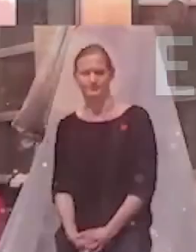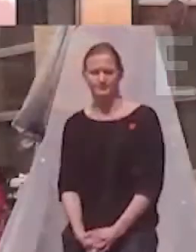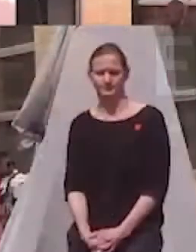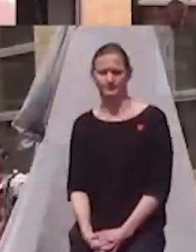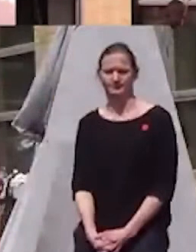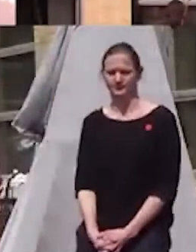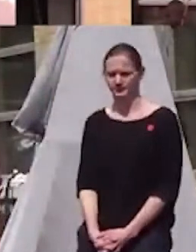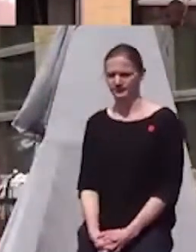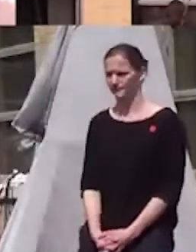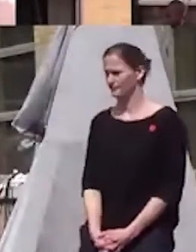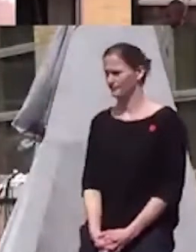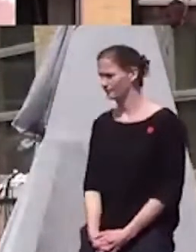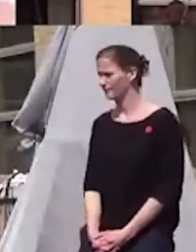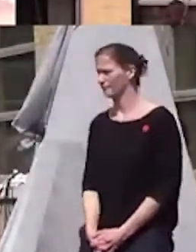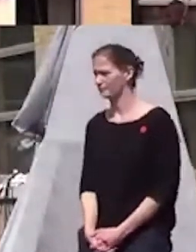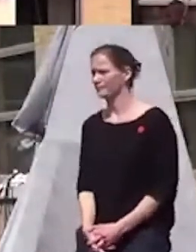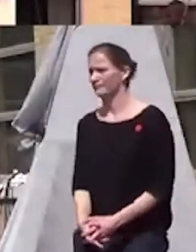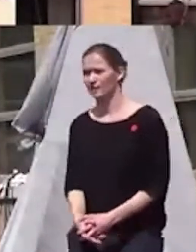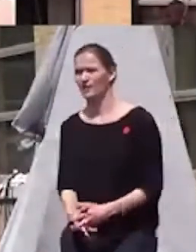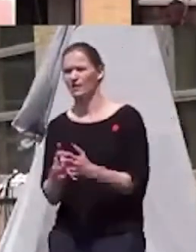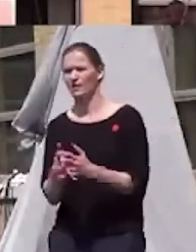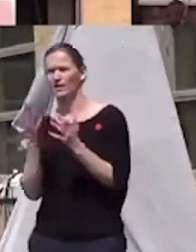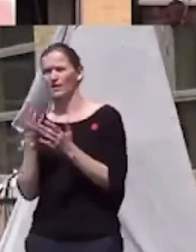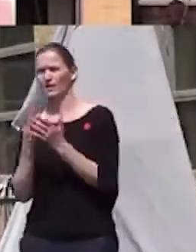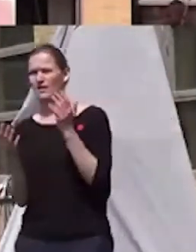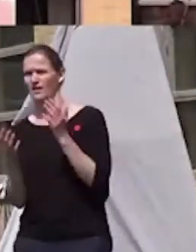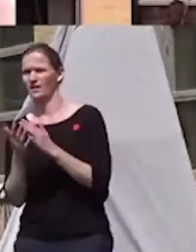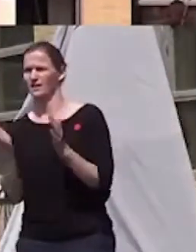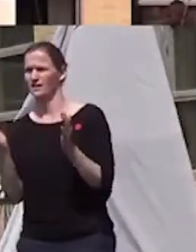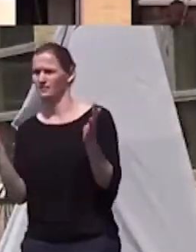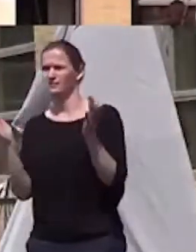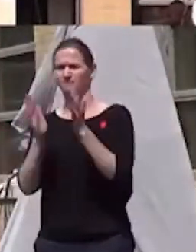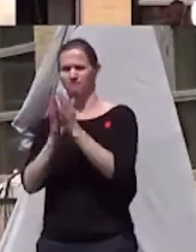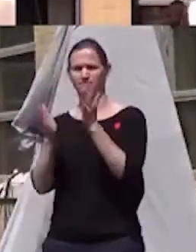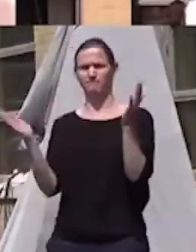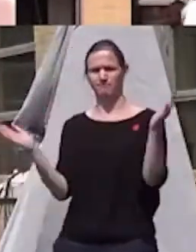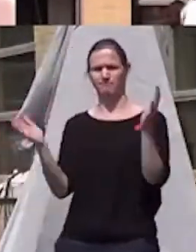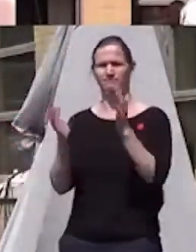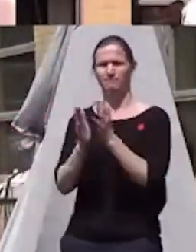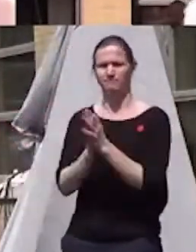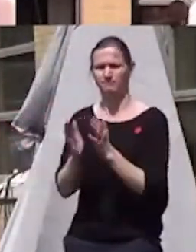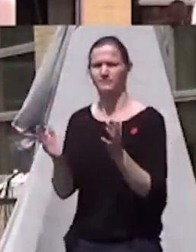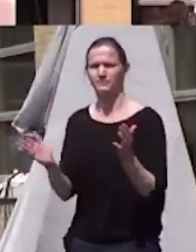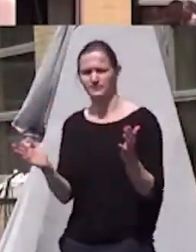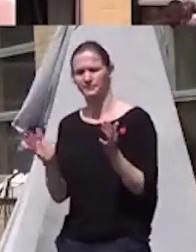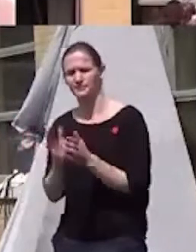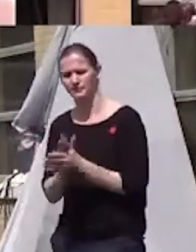Alright, now let's keep the energy up, amen. We're gonna sing every praise.